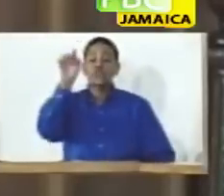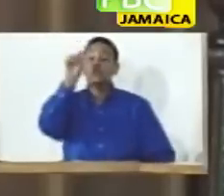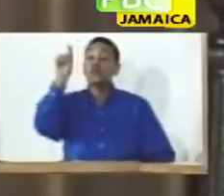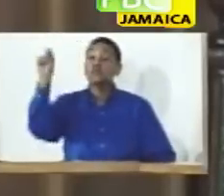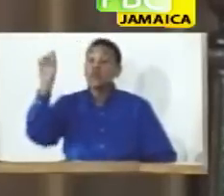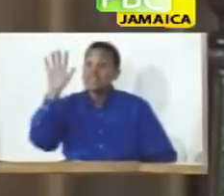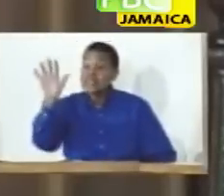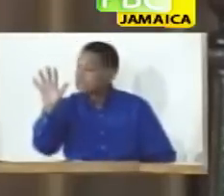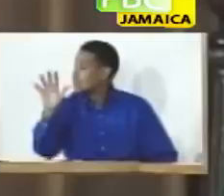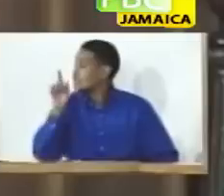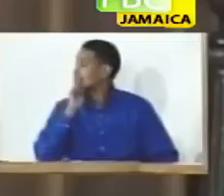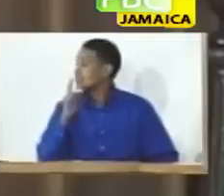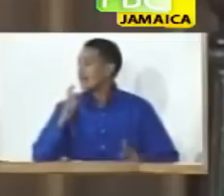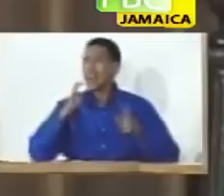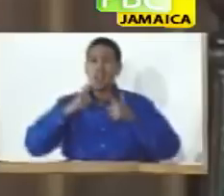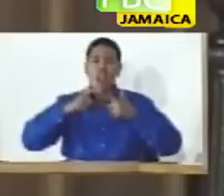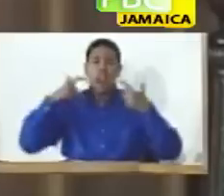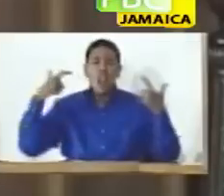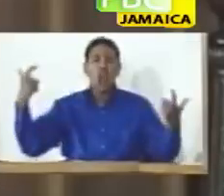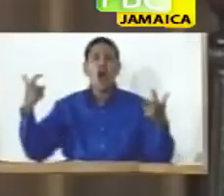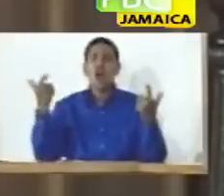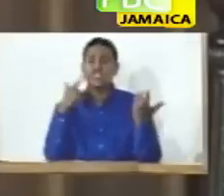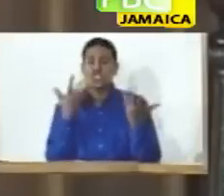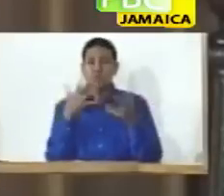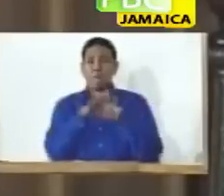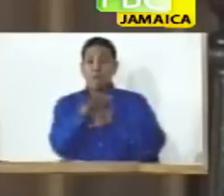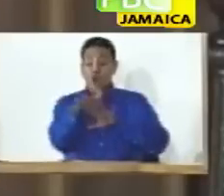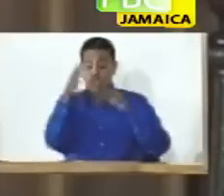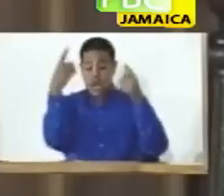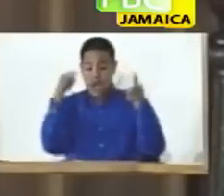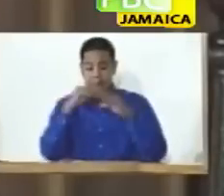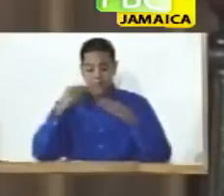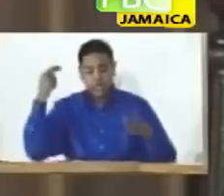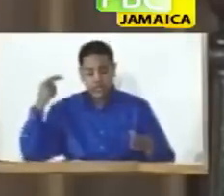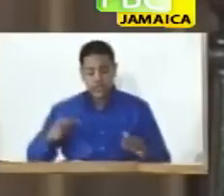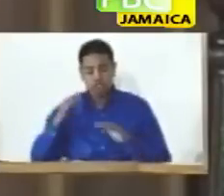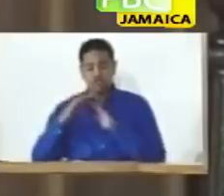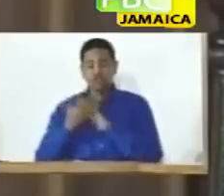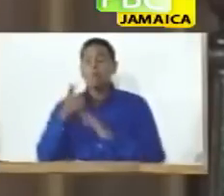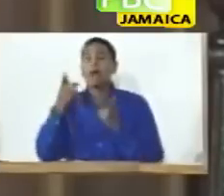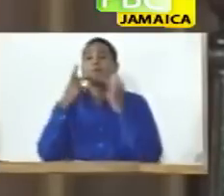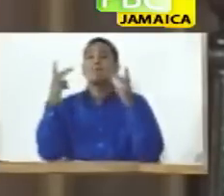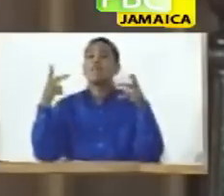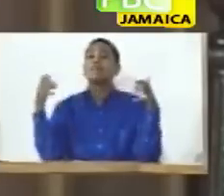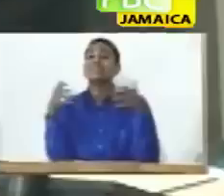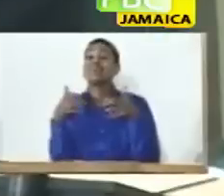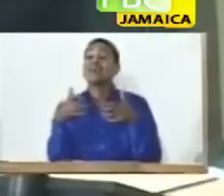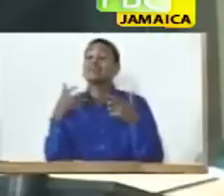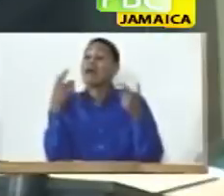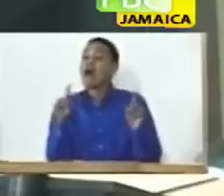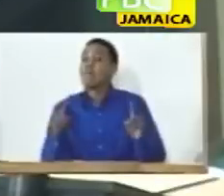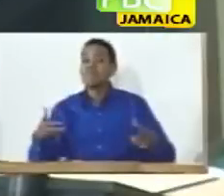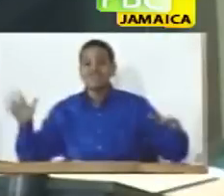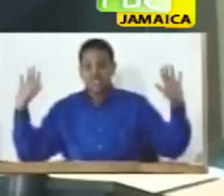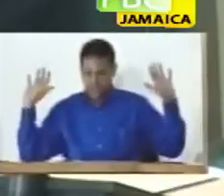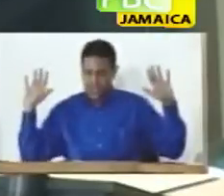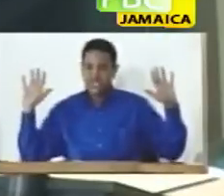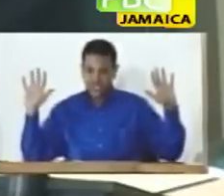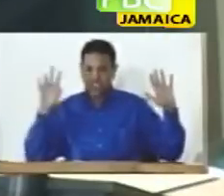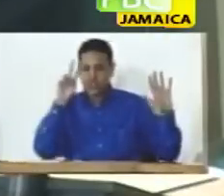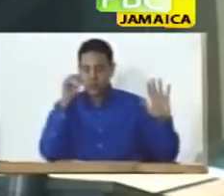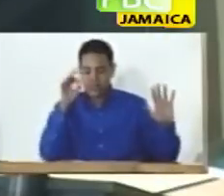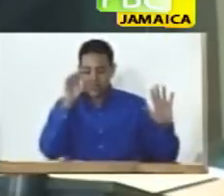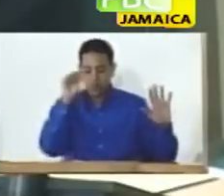2019-2020, the largest merger ever in the history of Jamaica's public sector was completed.